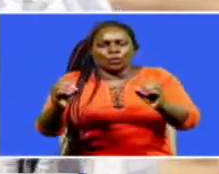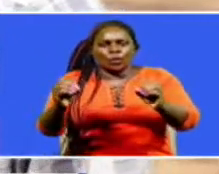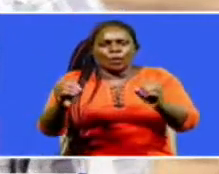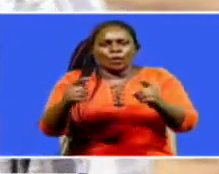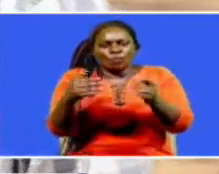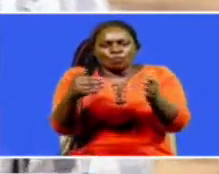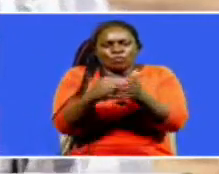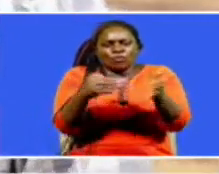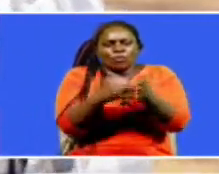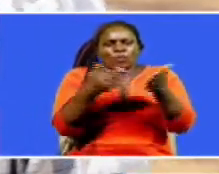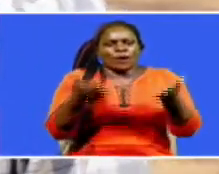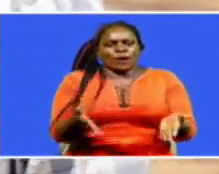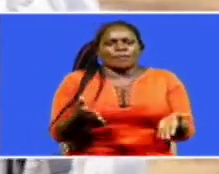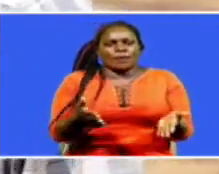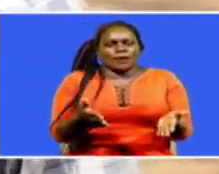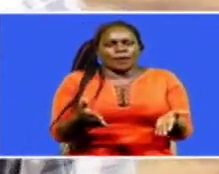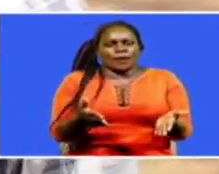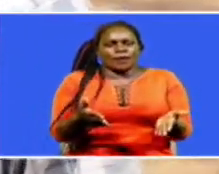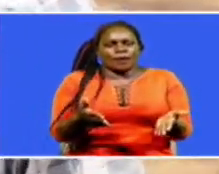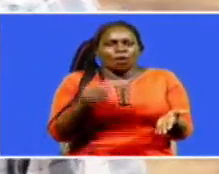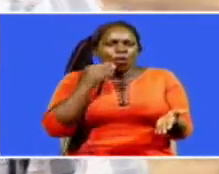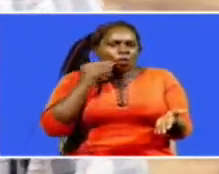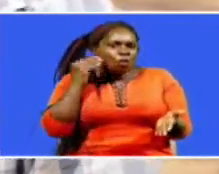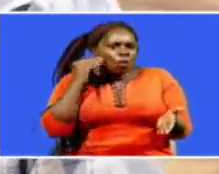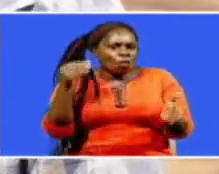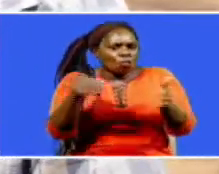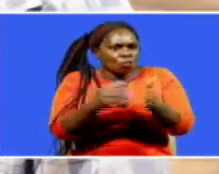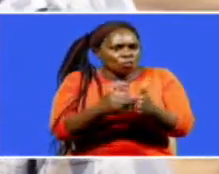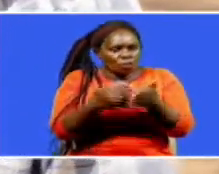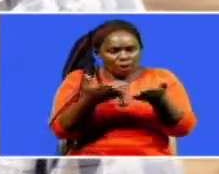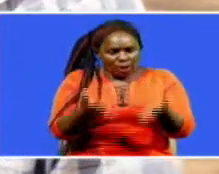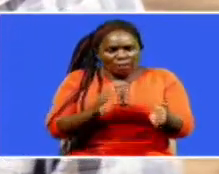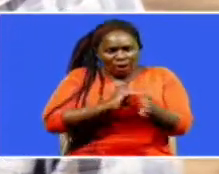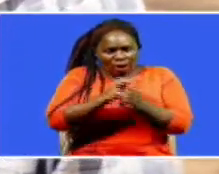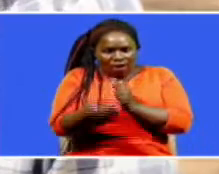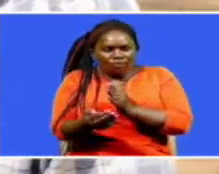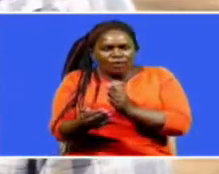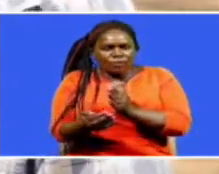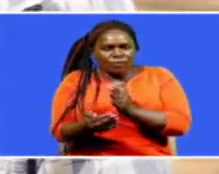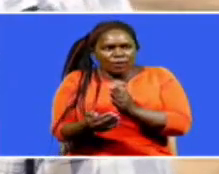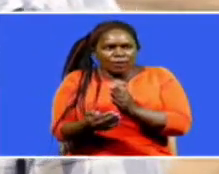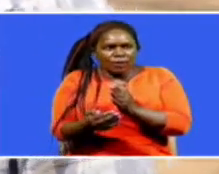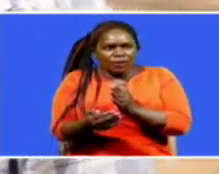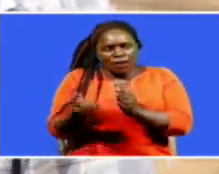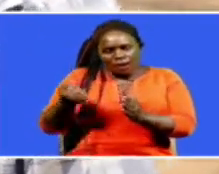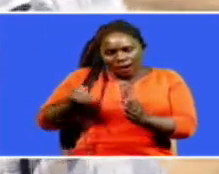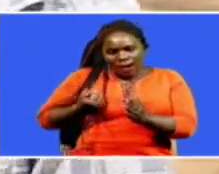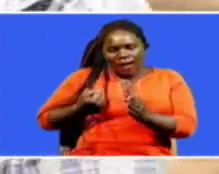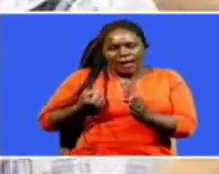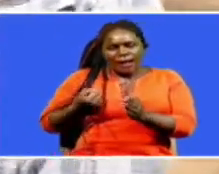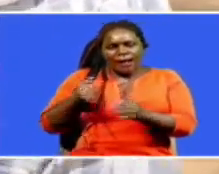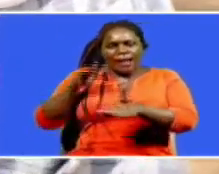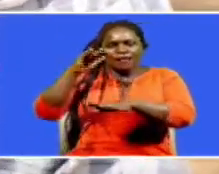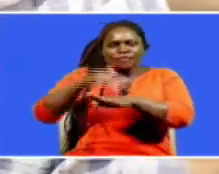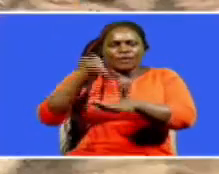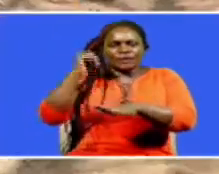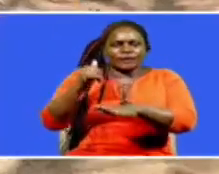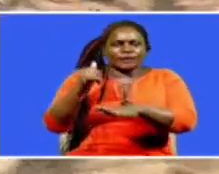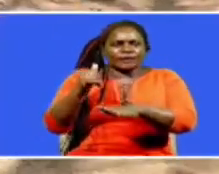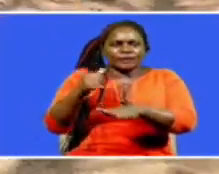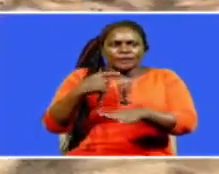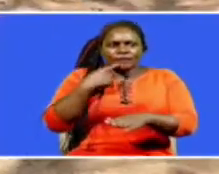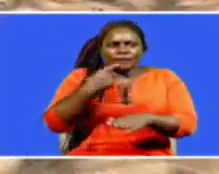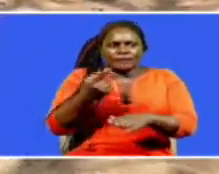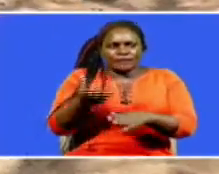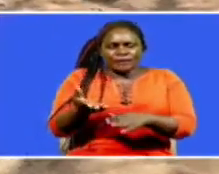Wanazuia hapa nyumbani, maneno inamzuia hapa nyumbani, na msichana ameumia, inazuia hapa.